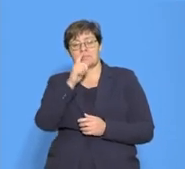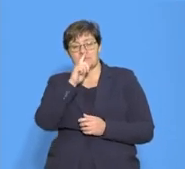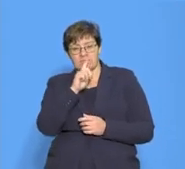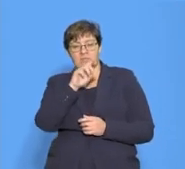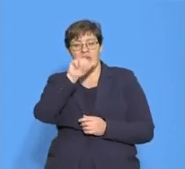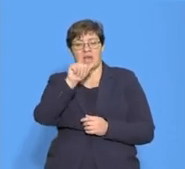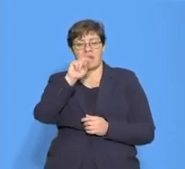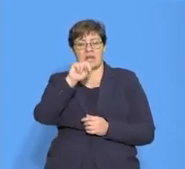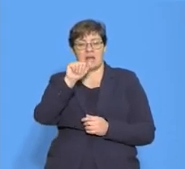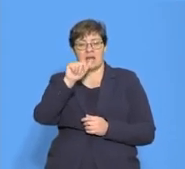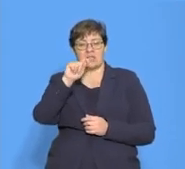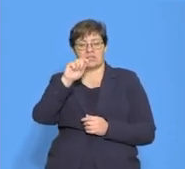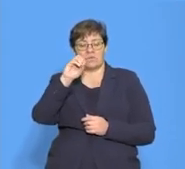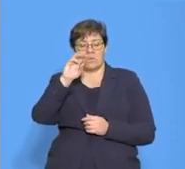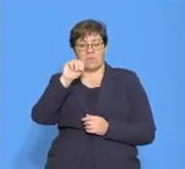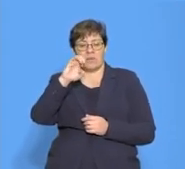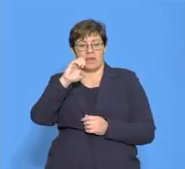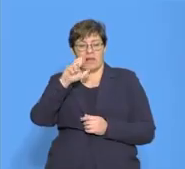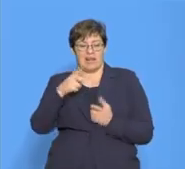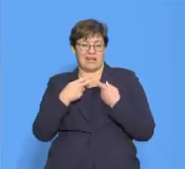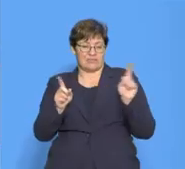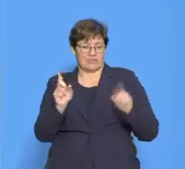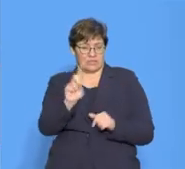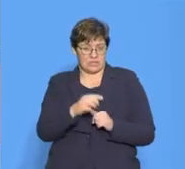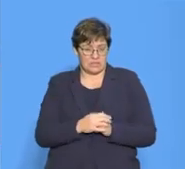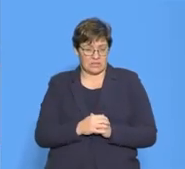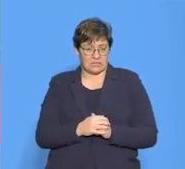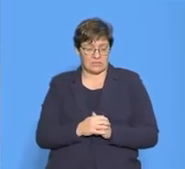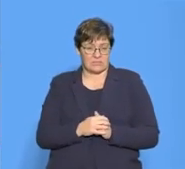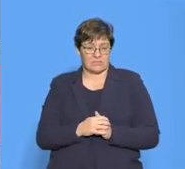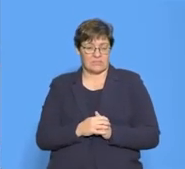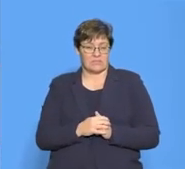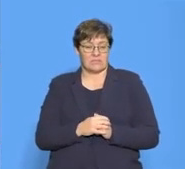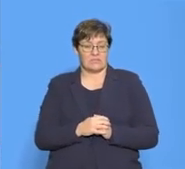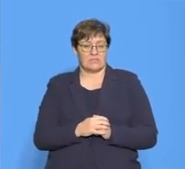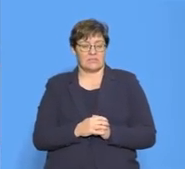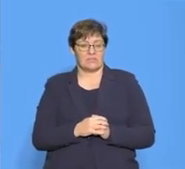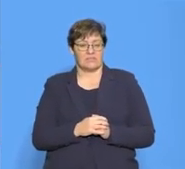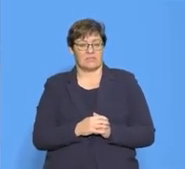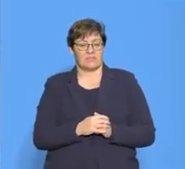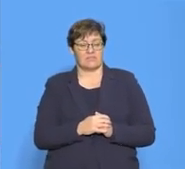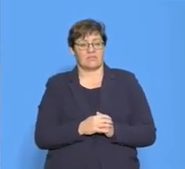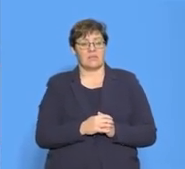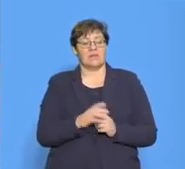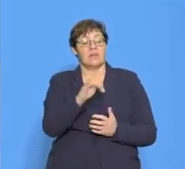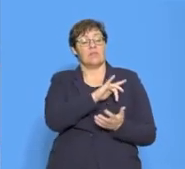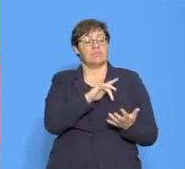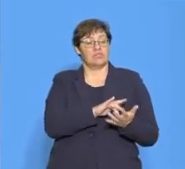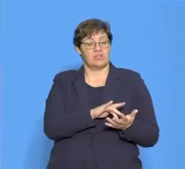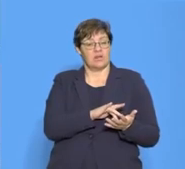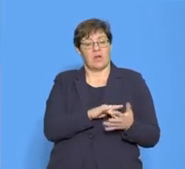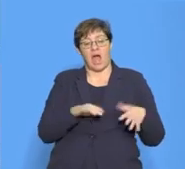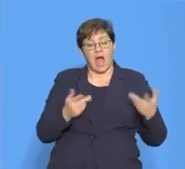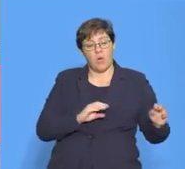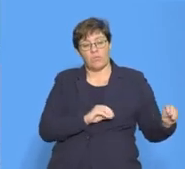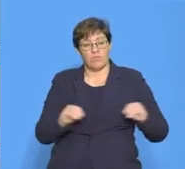the anatomical differences. Now, obviously, when the posture and the position in